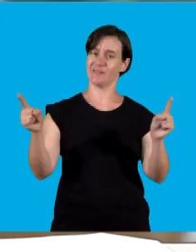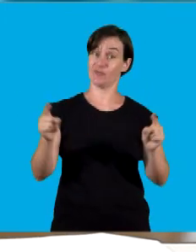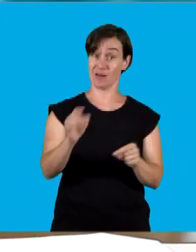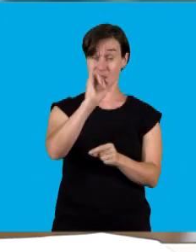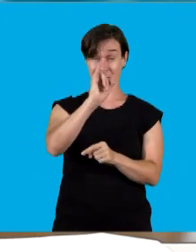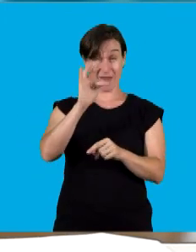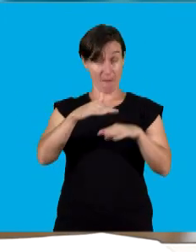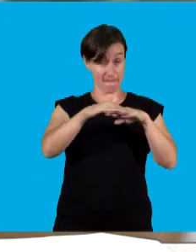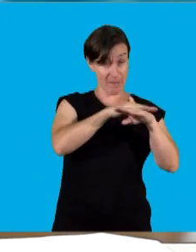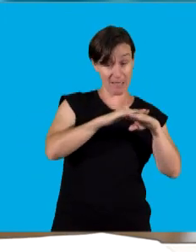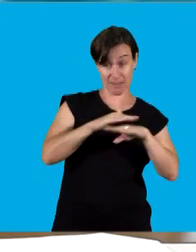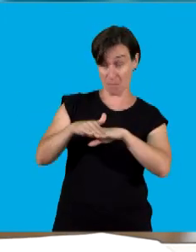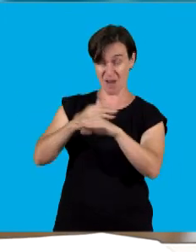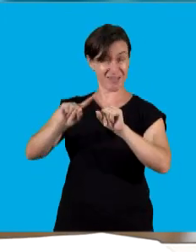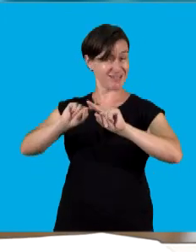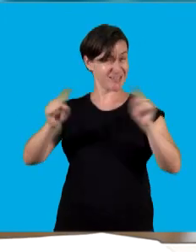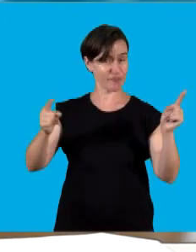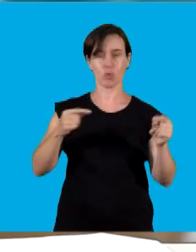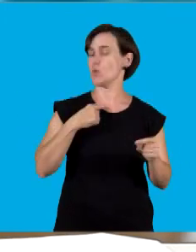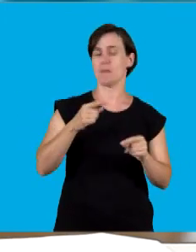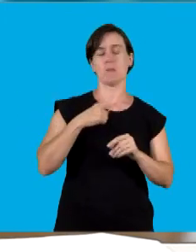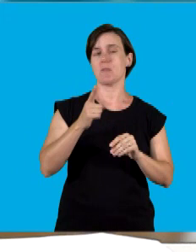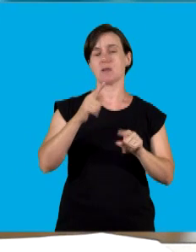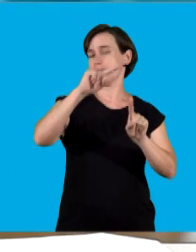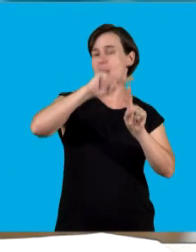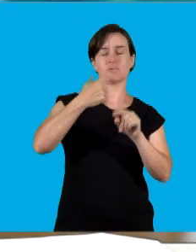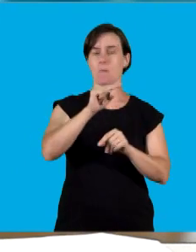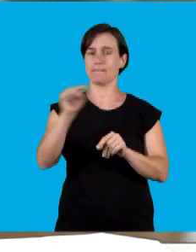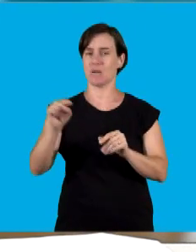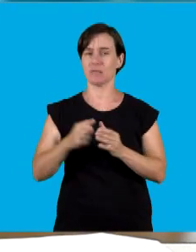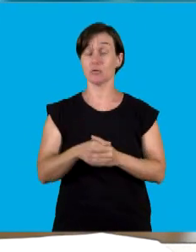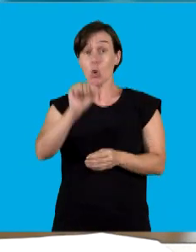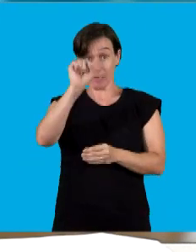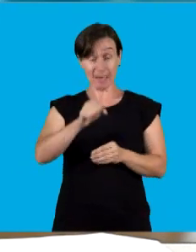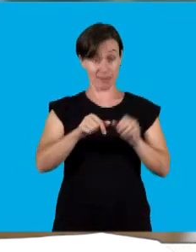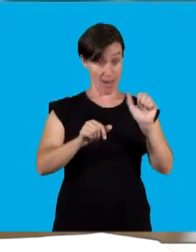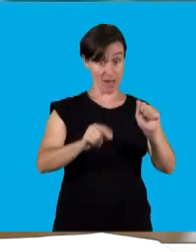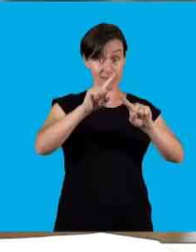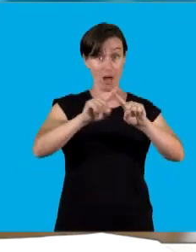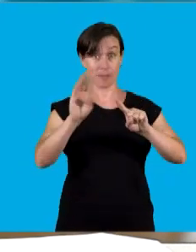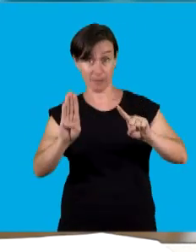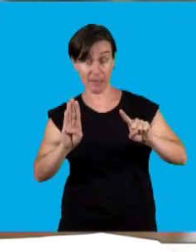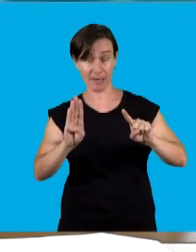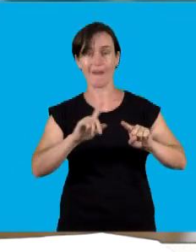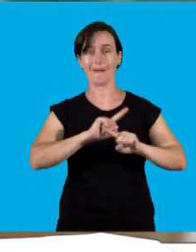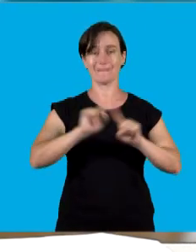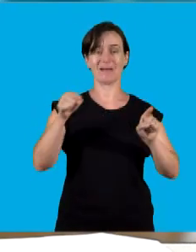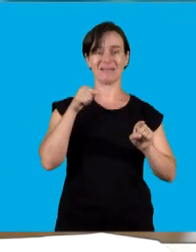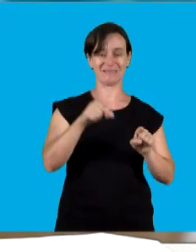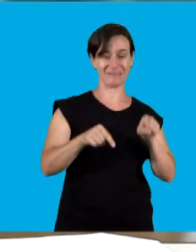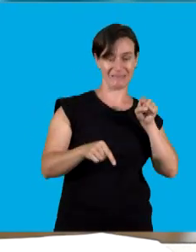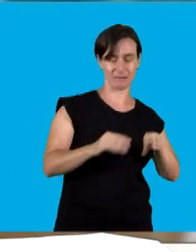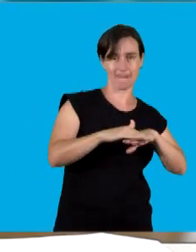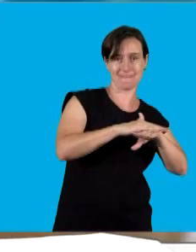the same base, we cannot add the exponents. So even though it is multiplication, but we cannot add the exponents